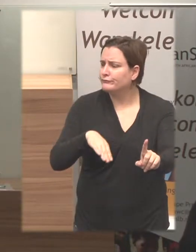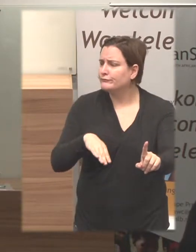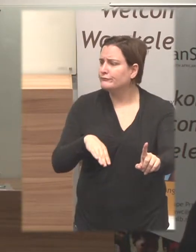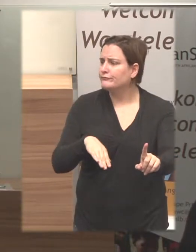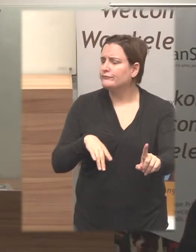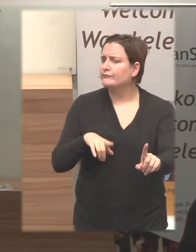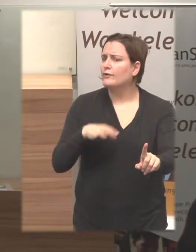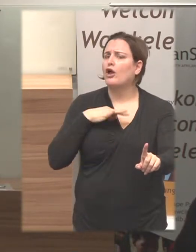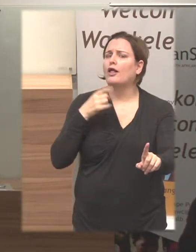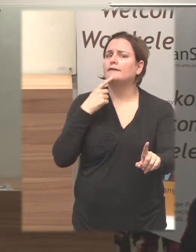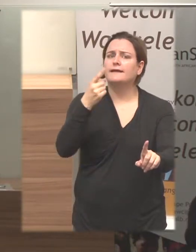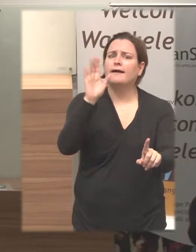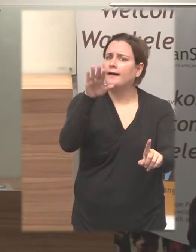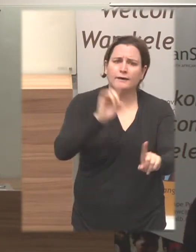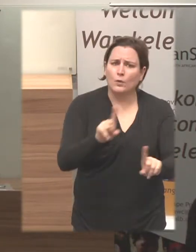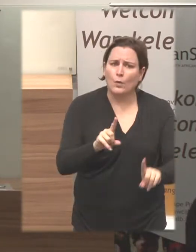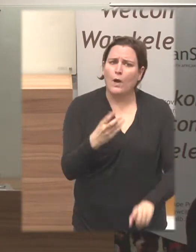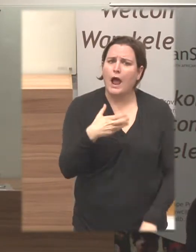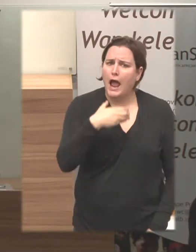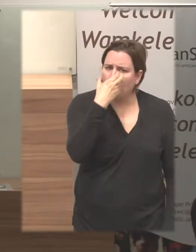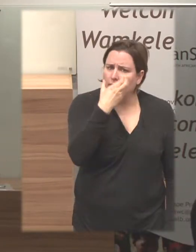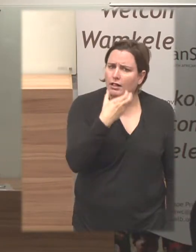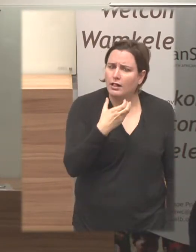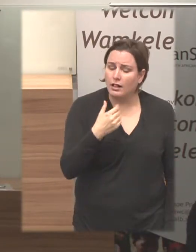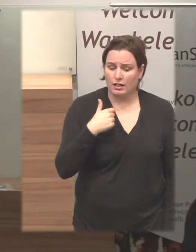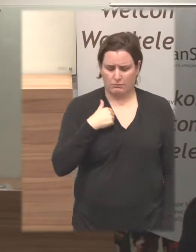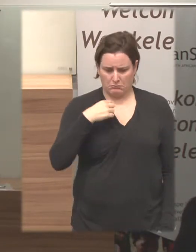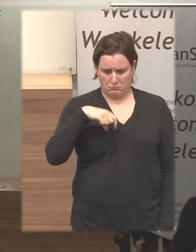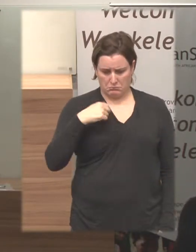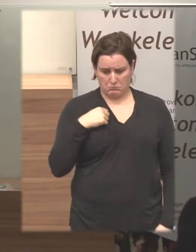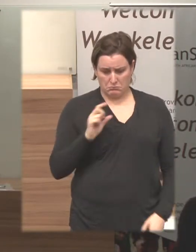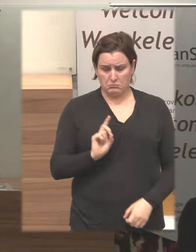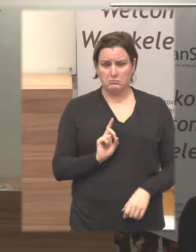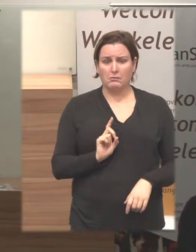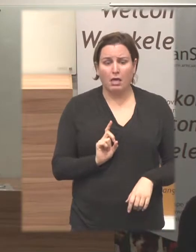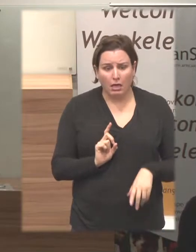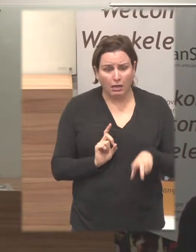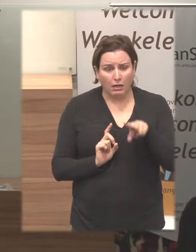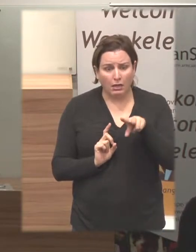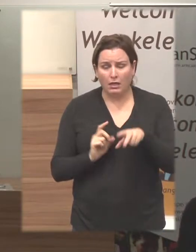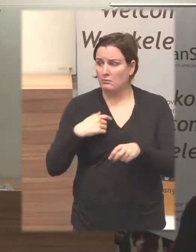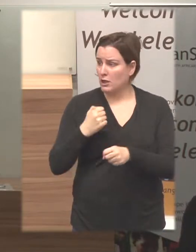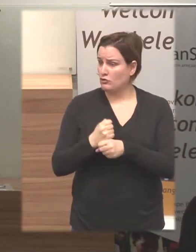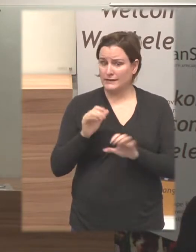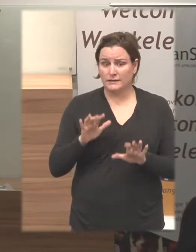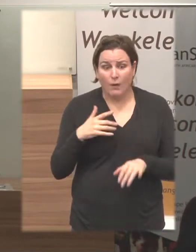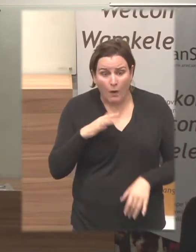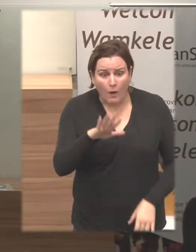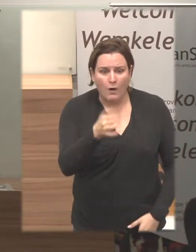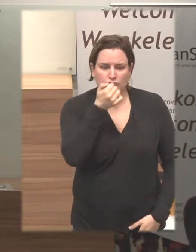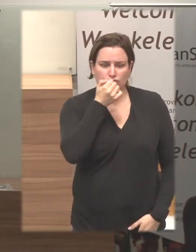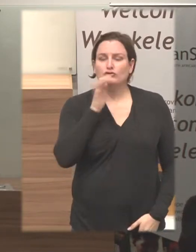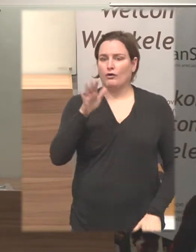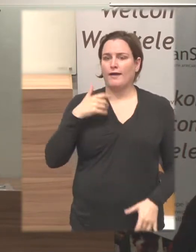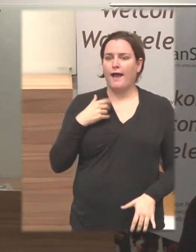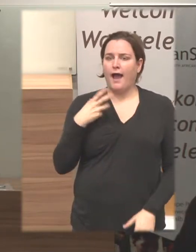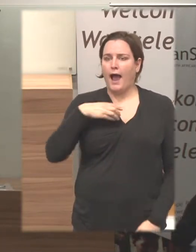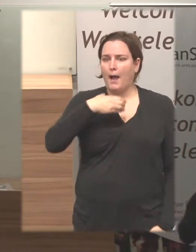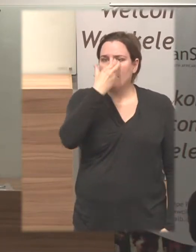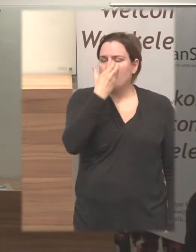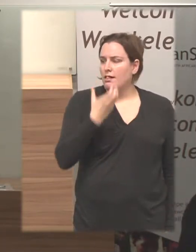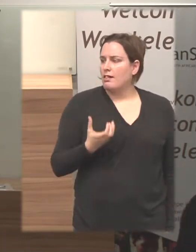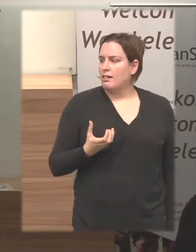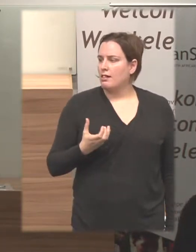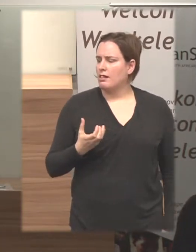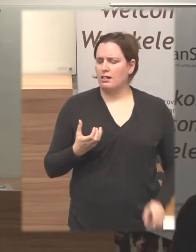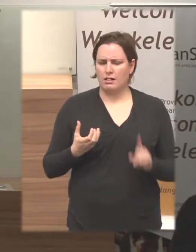who said apples, and then the child who was speaking, standing in front, the grade 10, said, oh, sorry, apples. And then her friend,